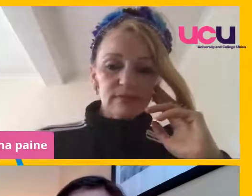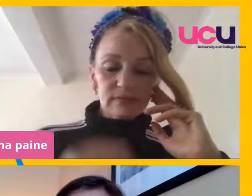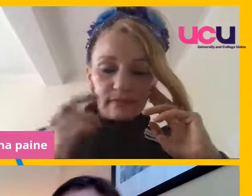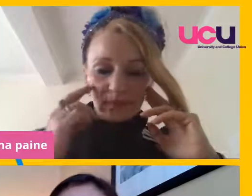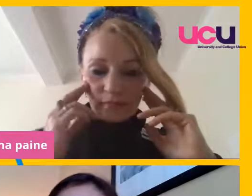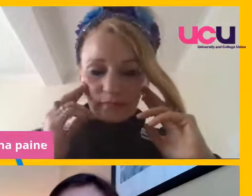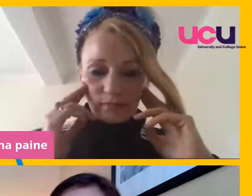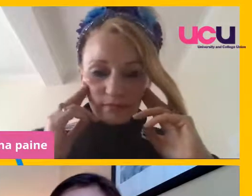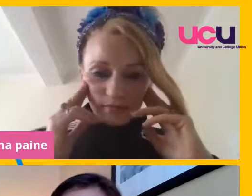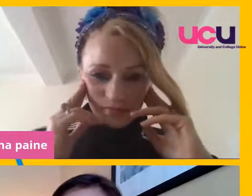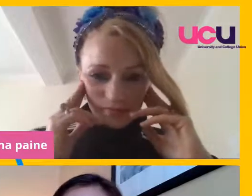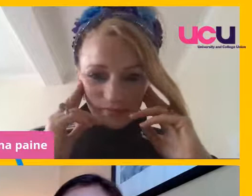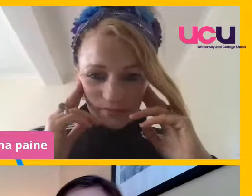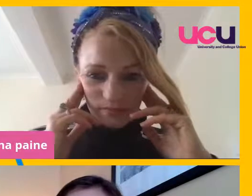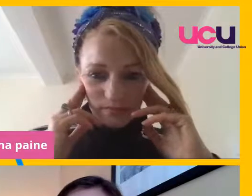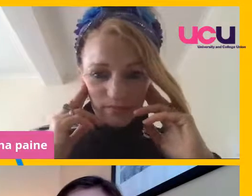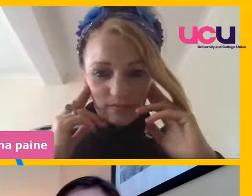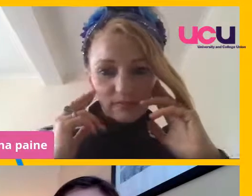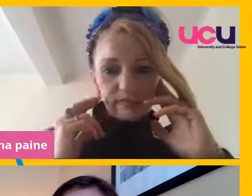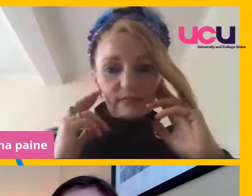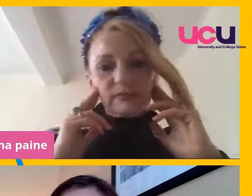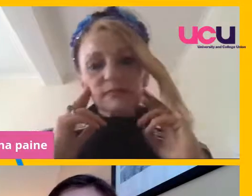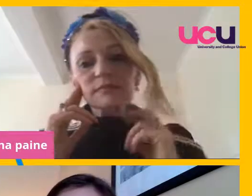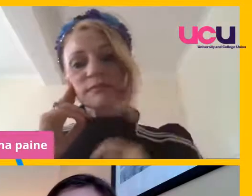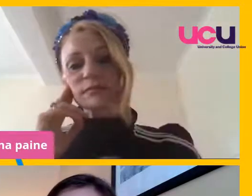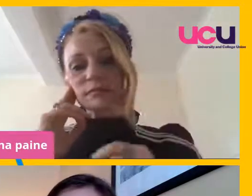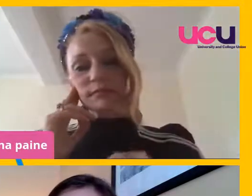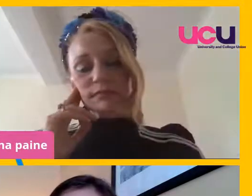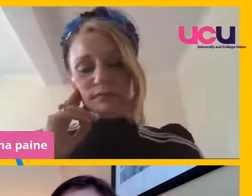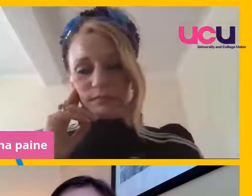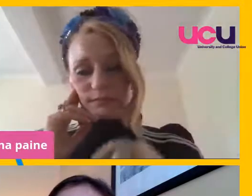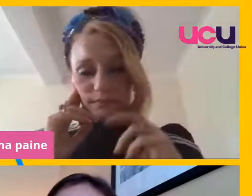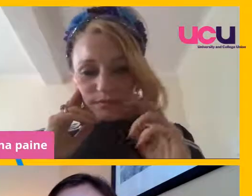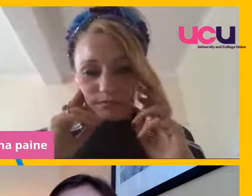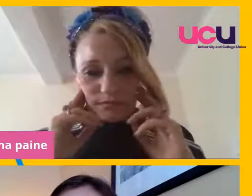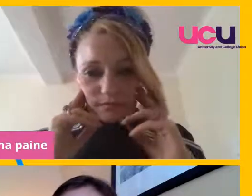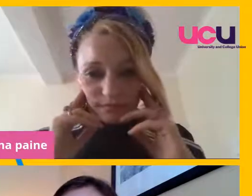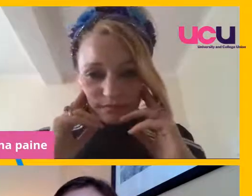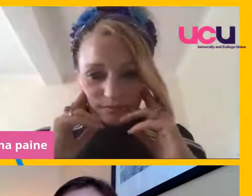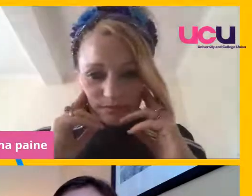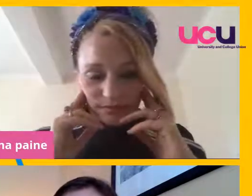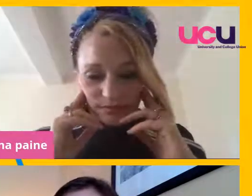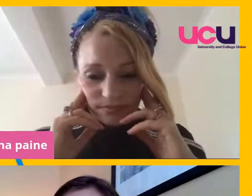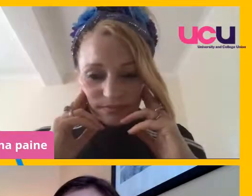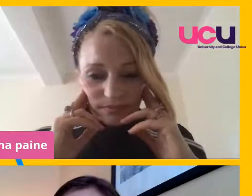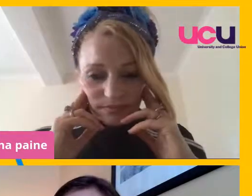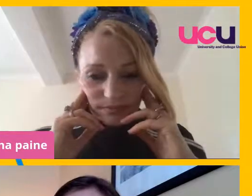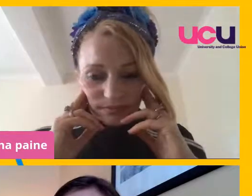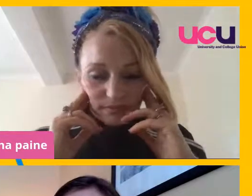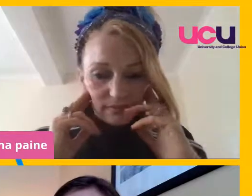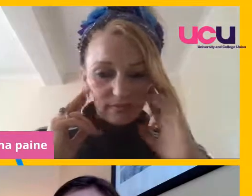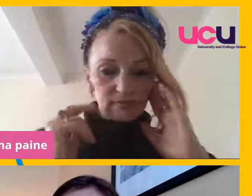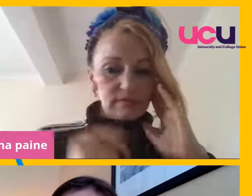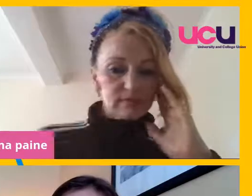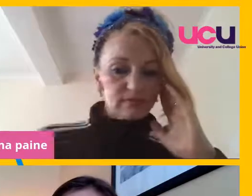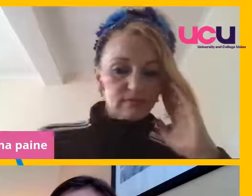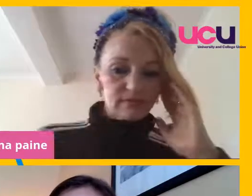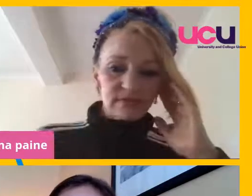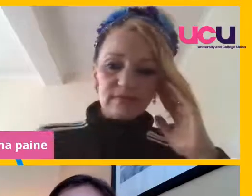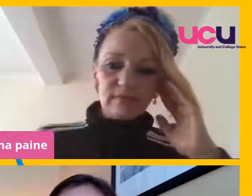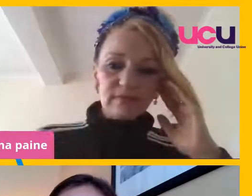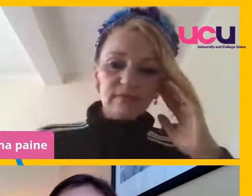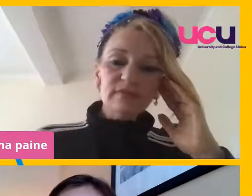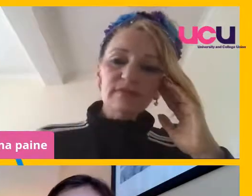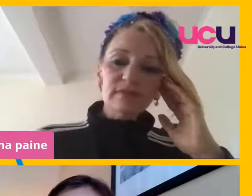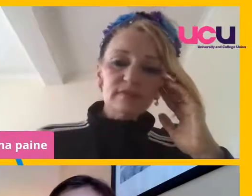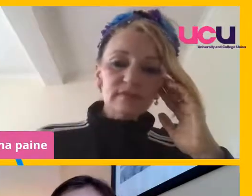of this virus started to hit, this has been where the impact has been felt, often by workers who have been doing extra